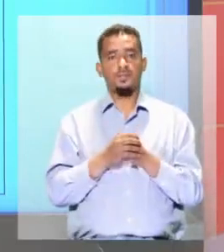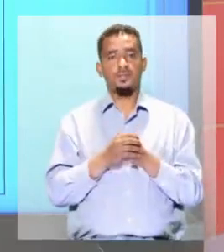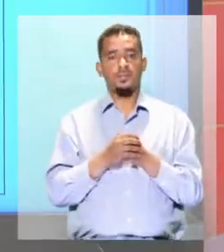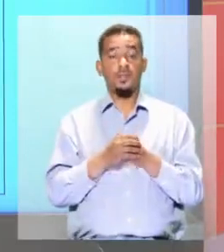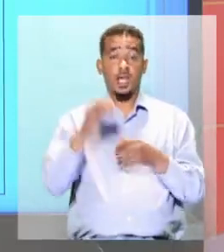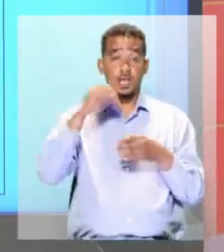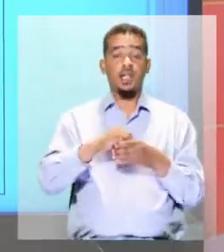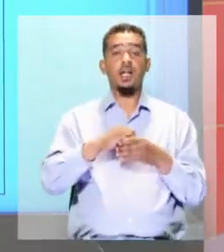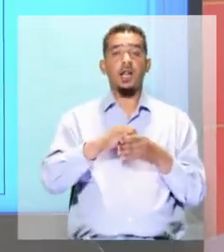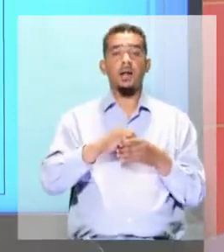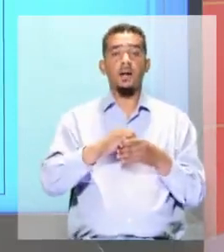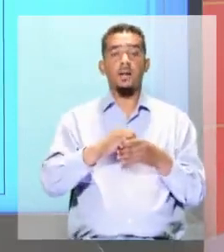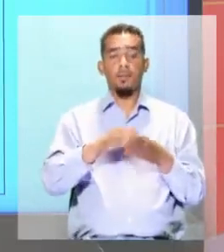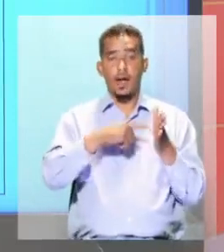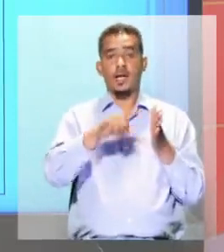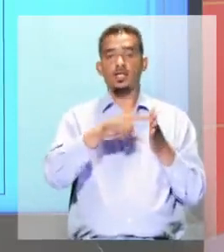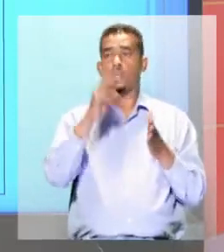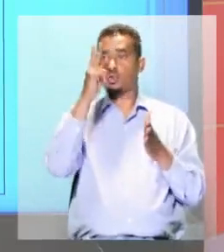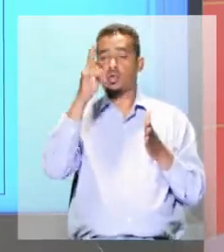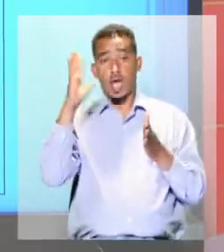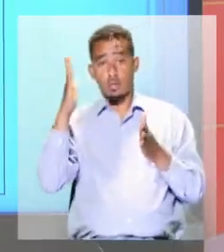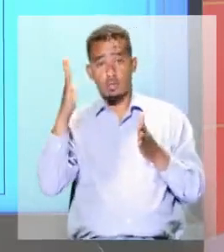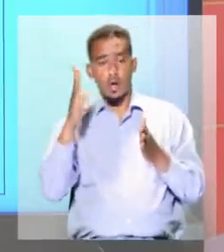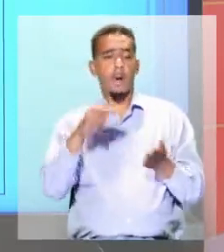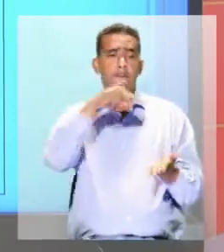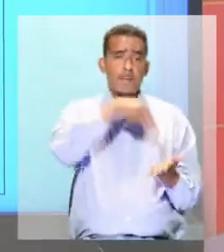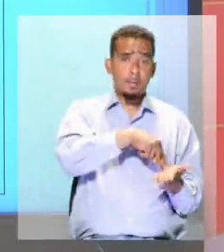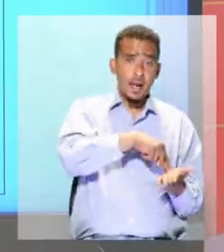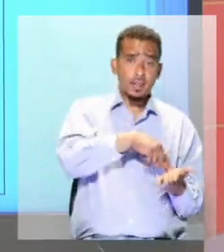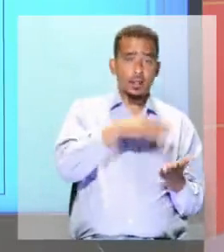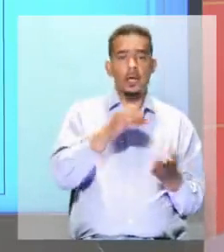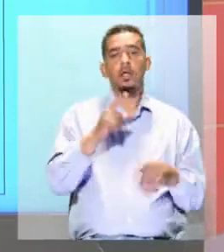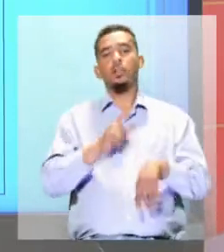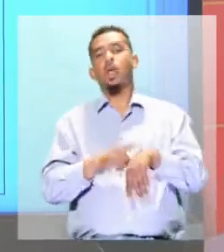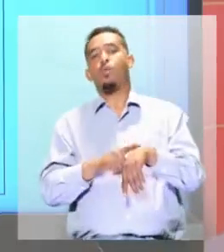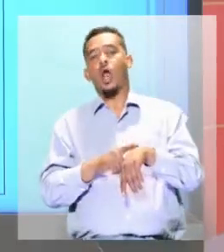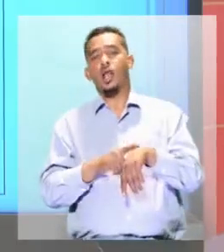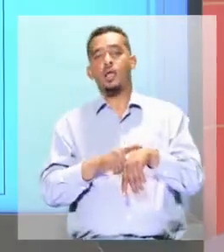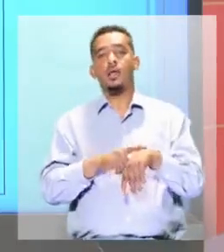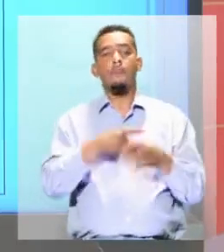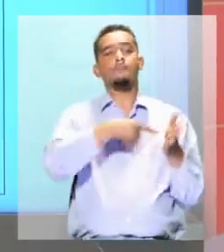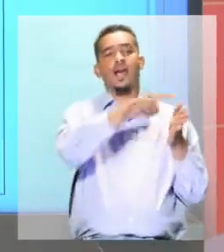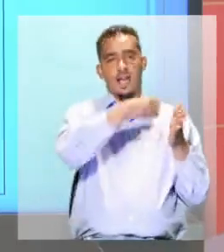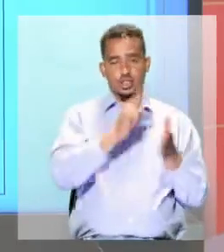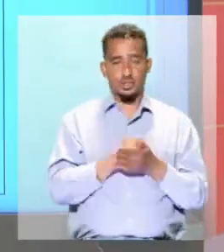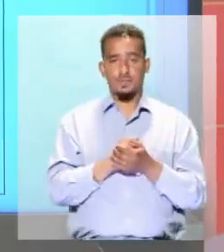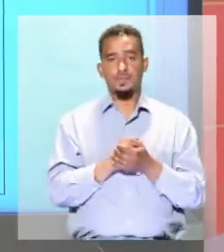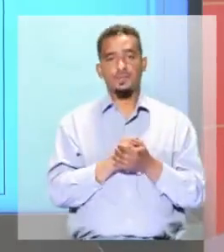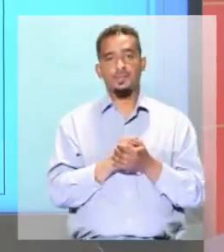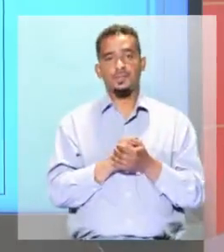And internal migration are two types. These are permanent and temporary migration.